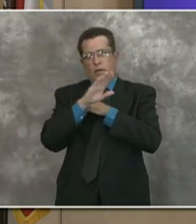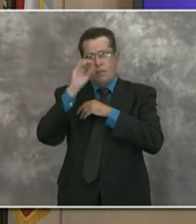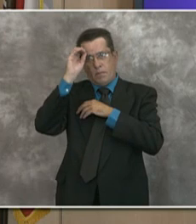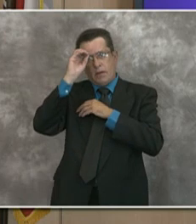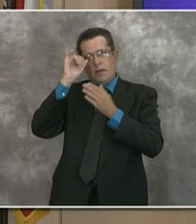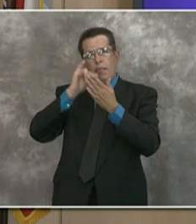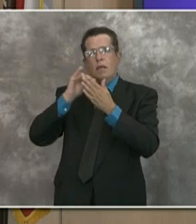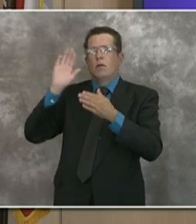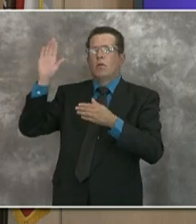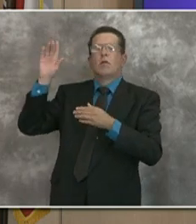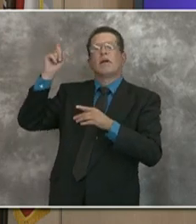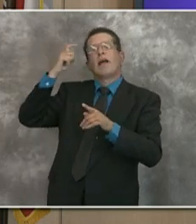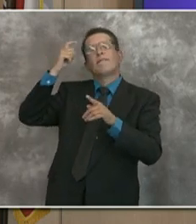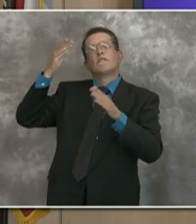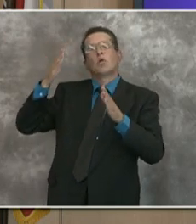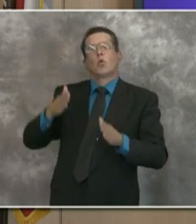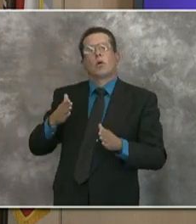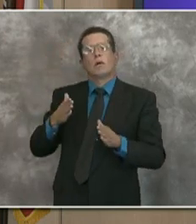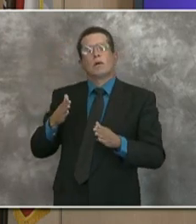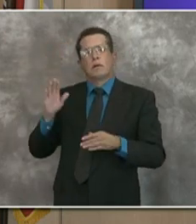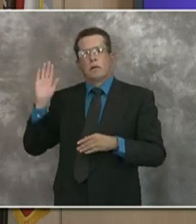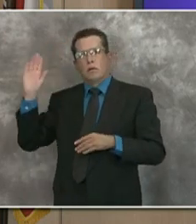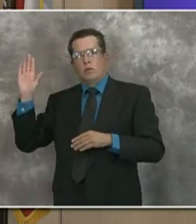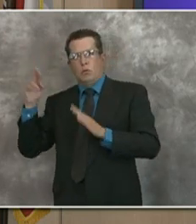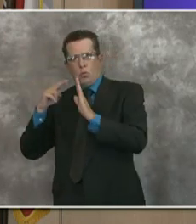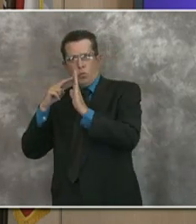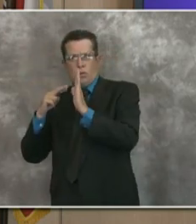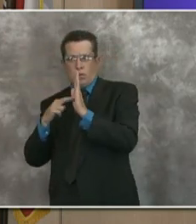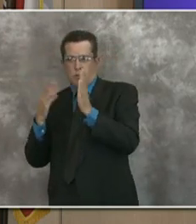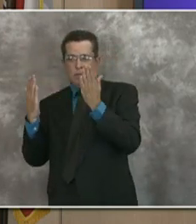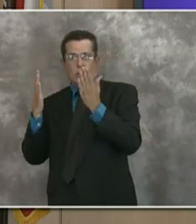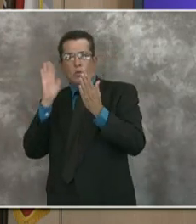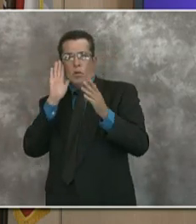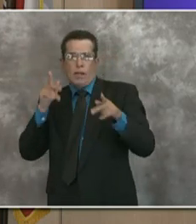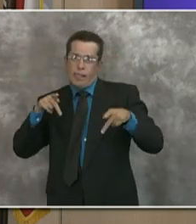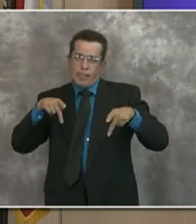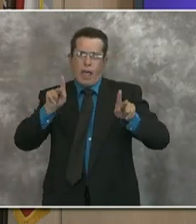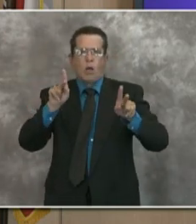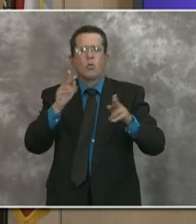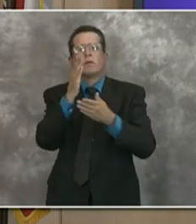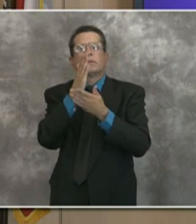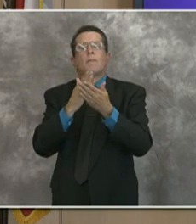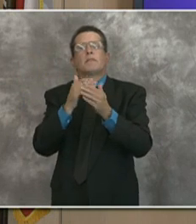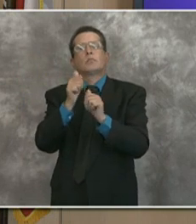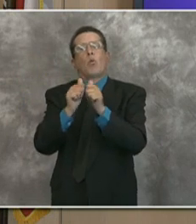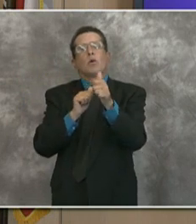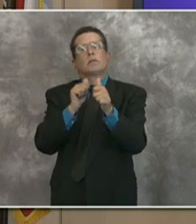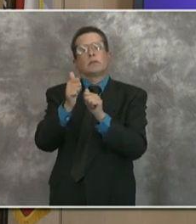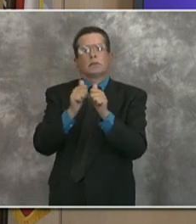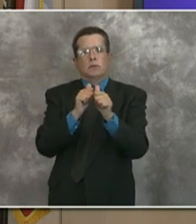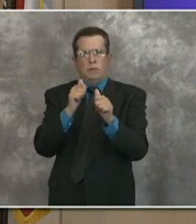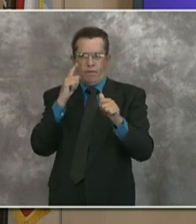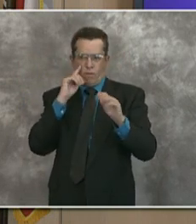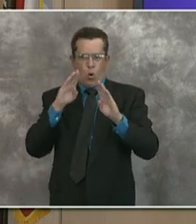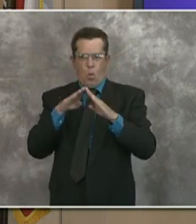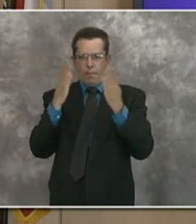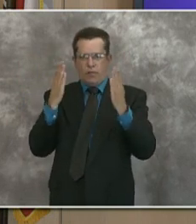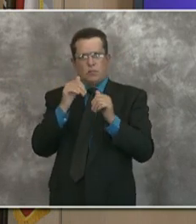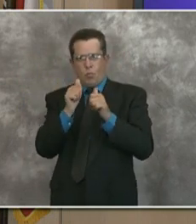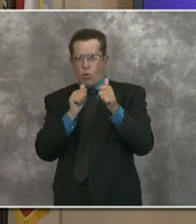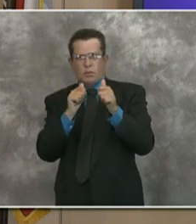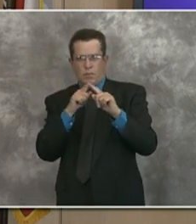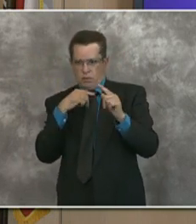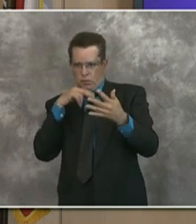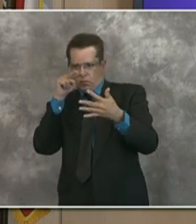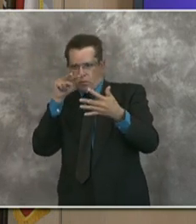governor's regulations might allow or specify how to reopen some youth sports. I looked through and didn't really see any mention